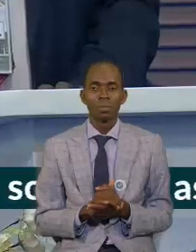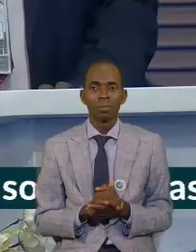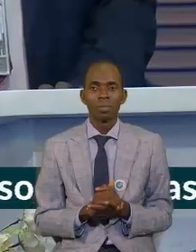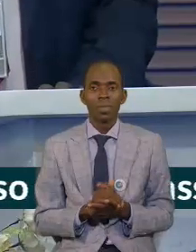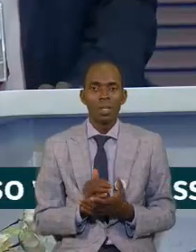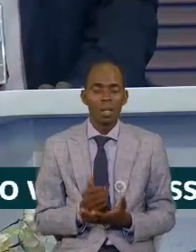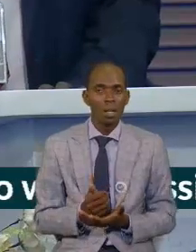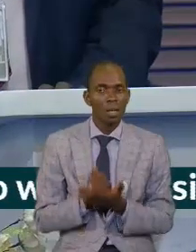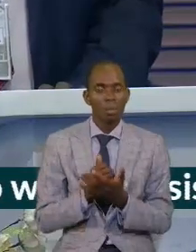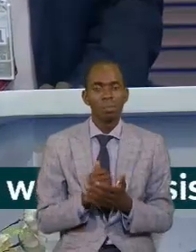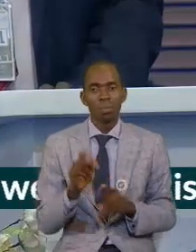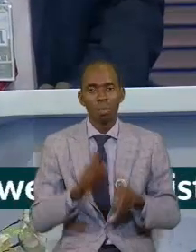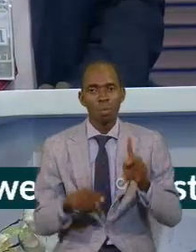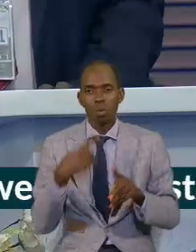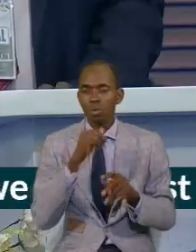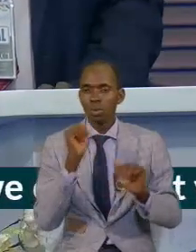to write.